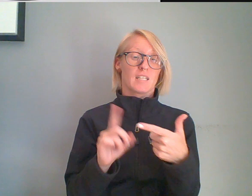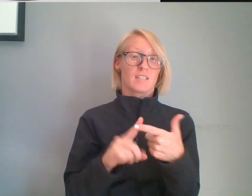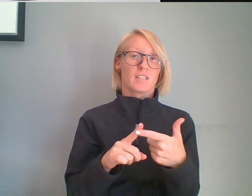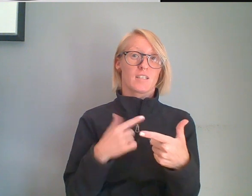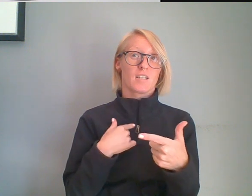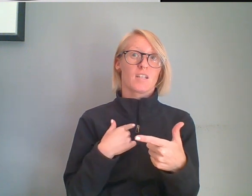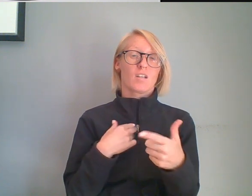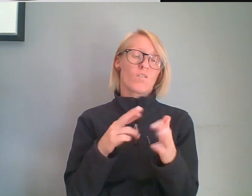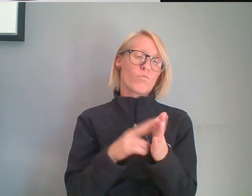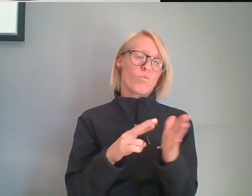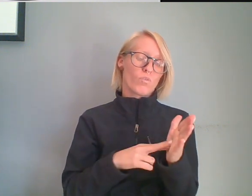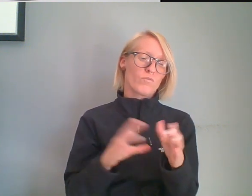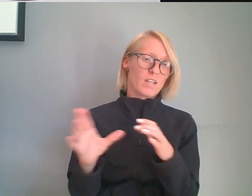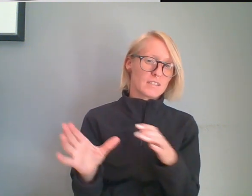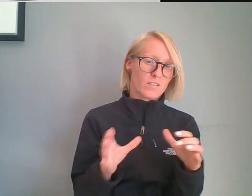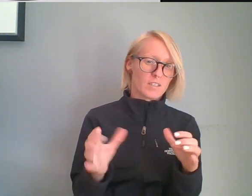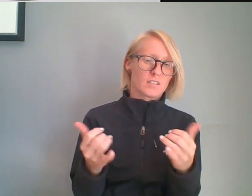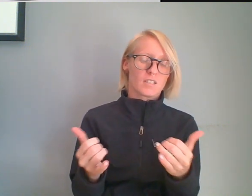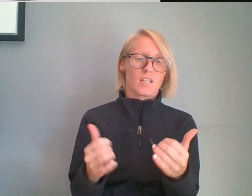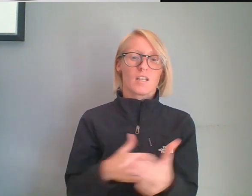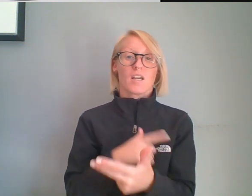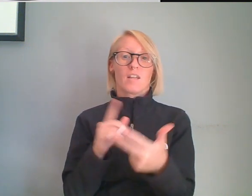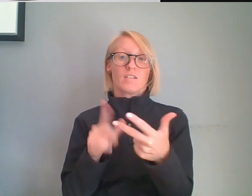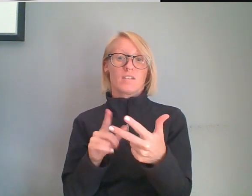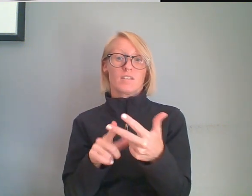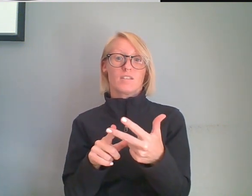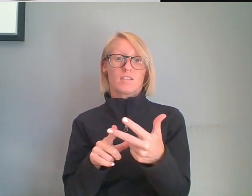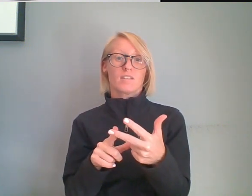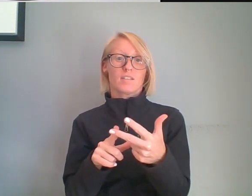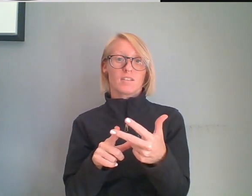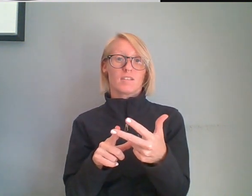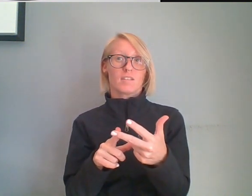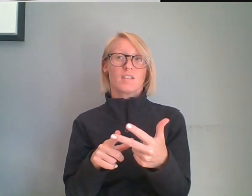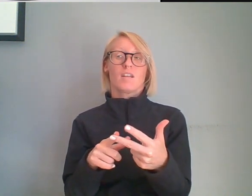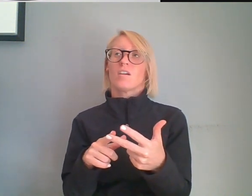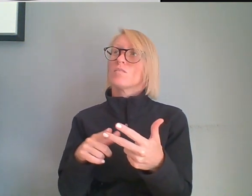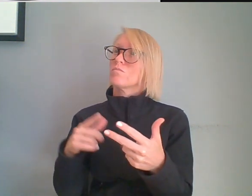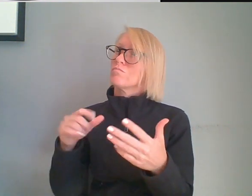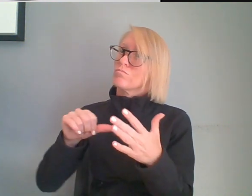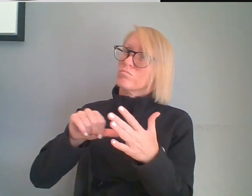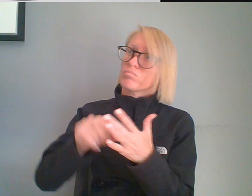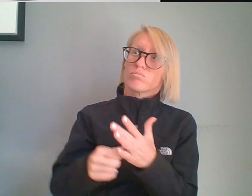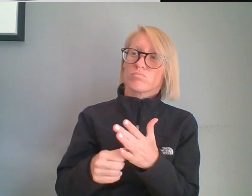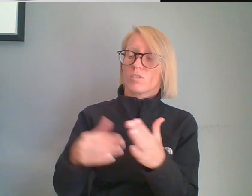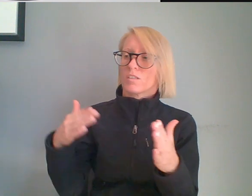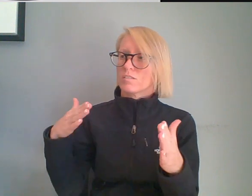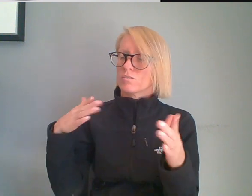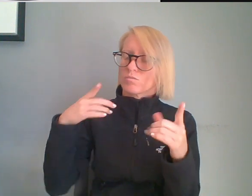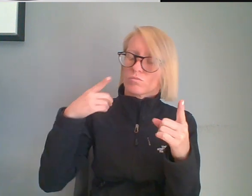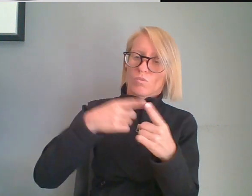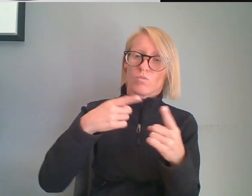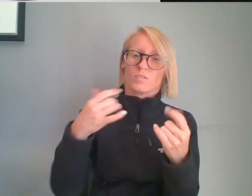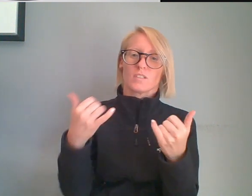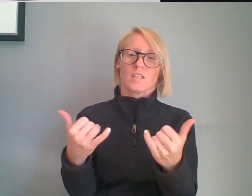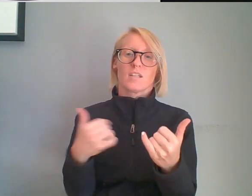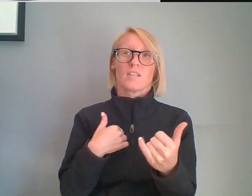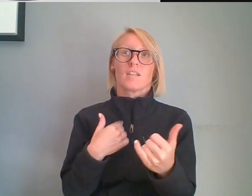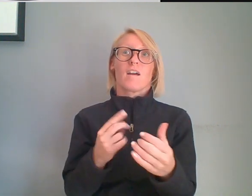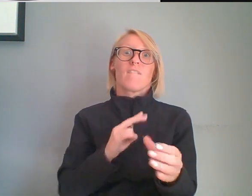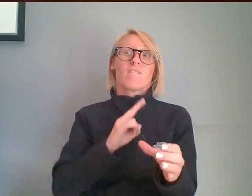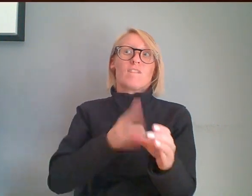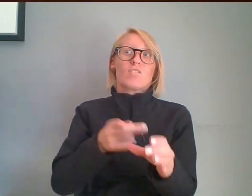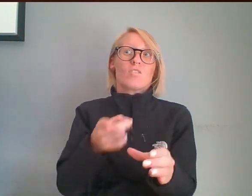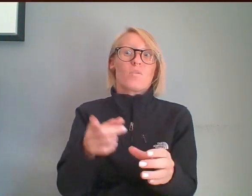have today. And then finally, we're going to get into the heart of what we will be covering. And again, as I said, lots of activity, and I invite you to